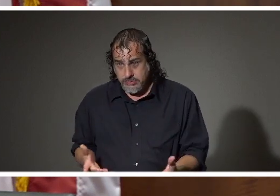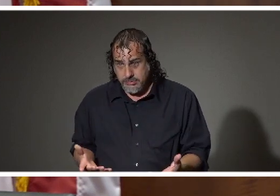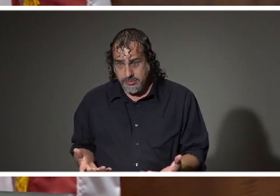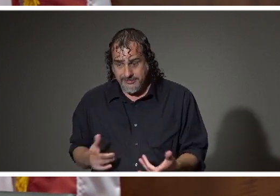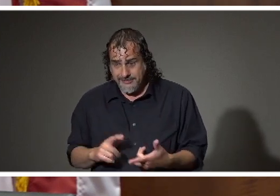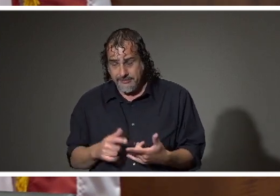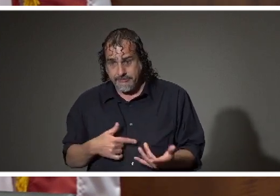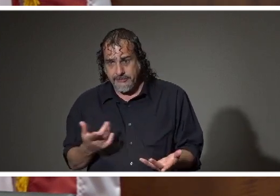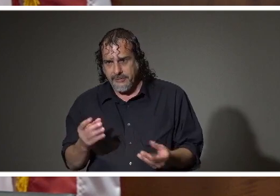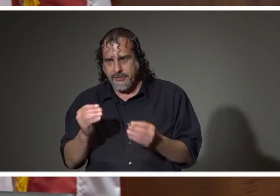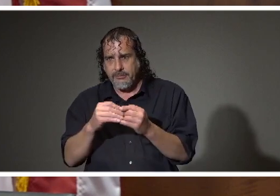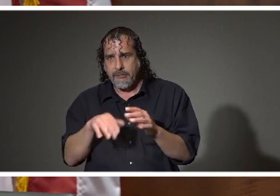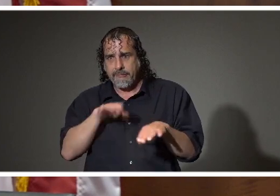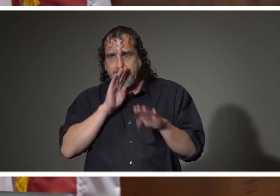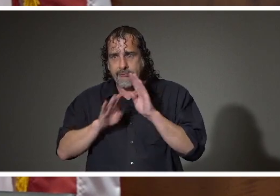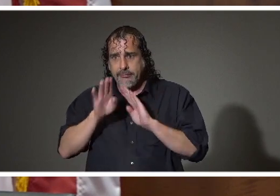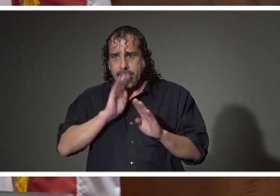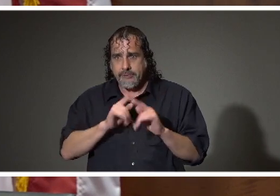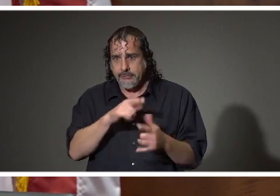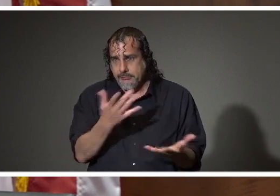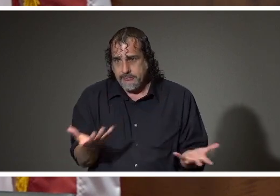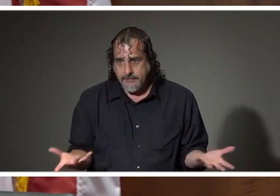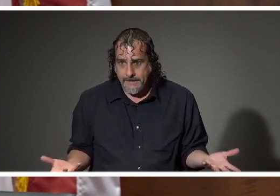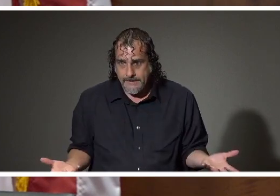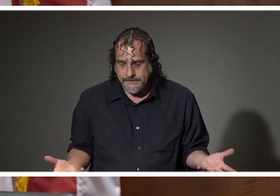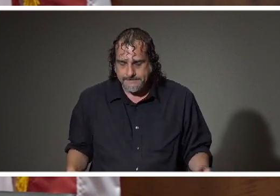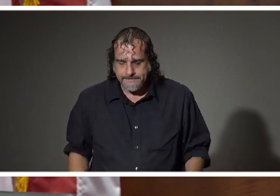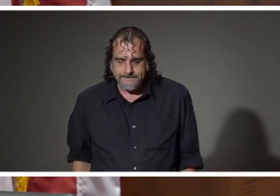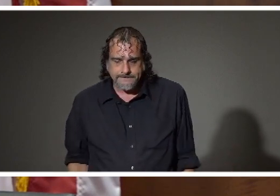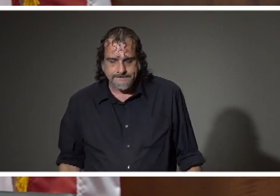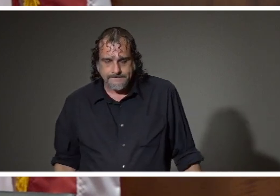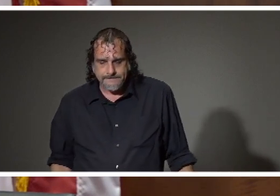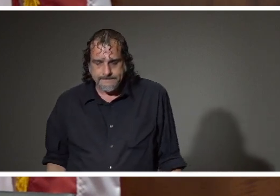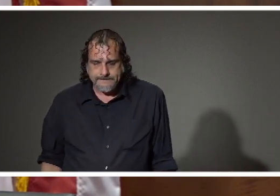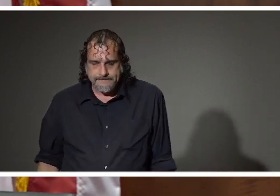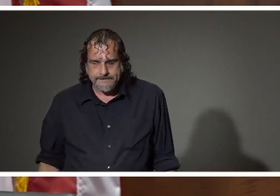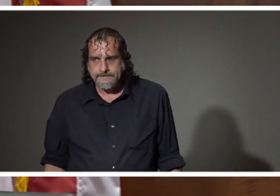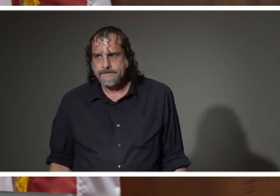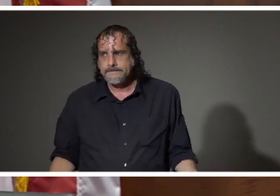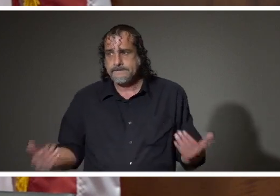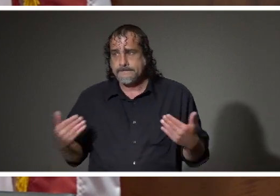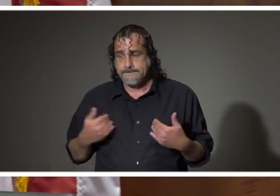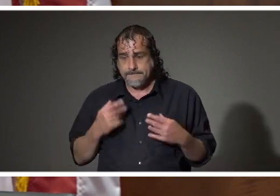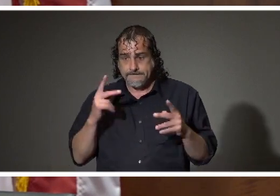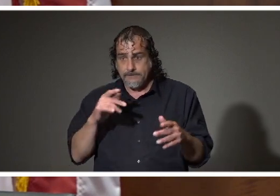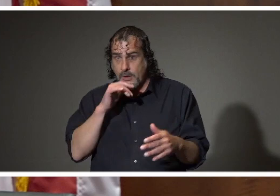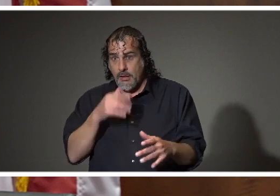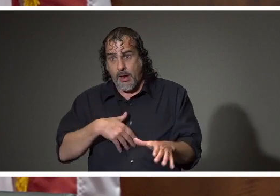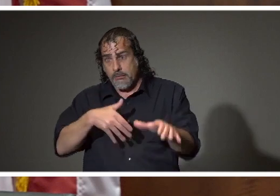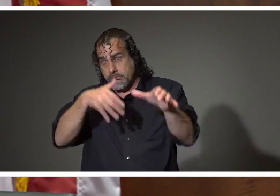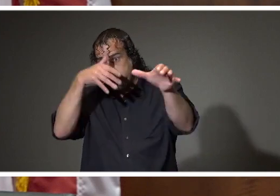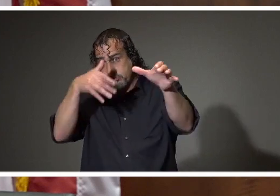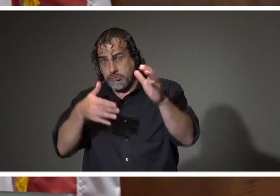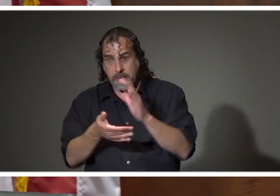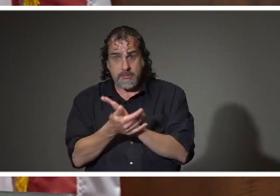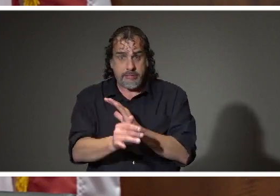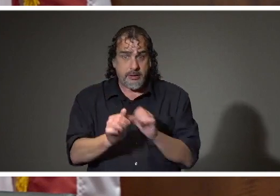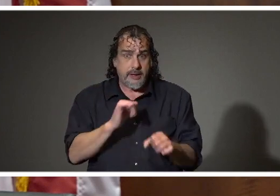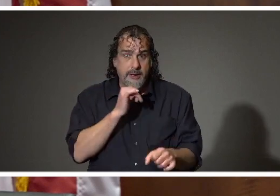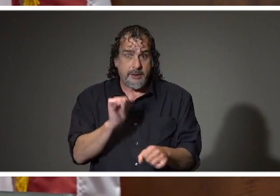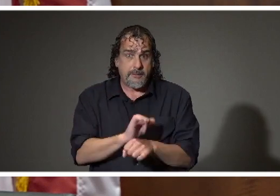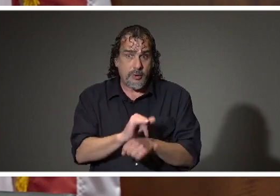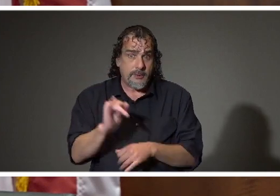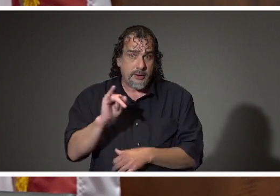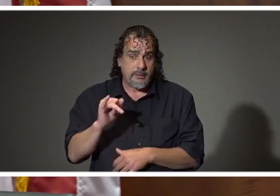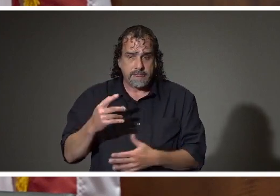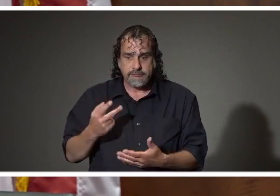or will they become more frustrated that they can't do so. So we've had people that were not experts at all in unemployment insurance 4 or